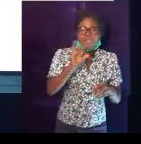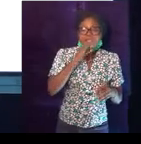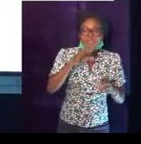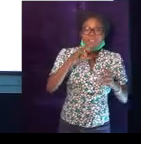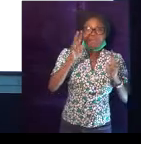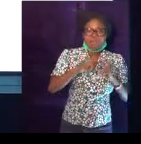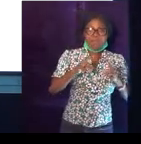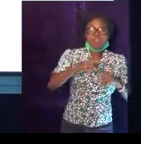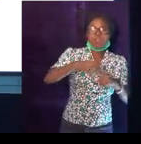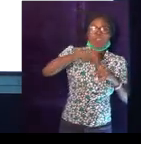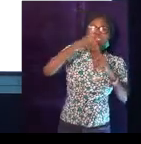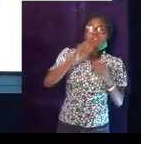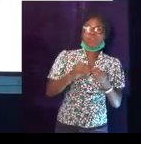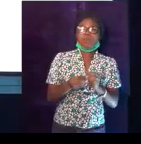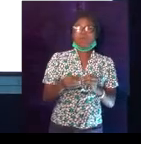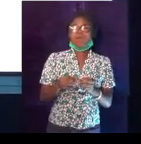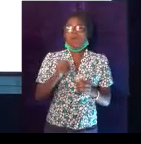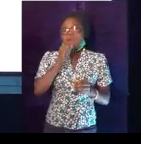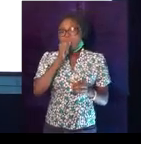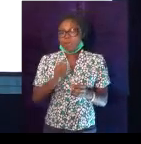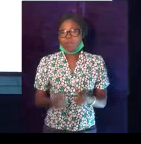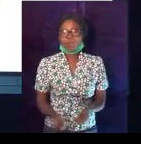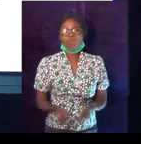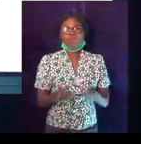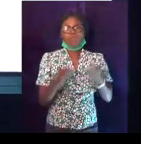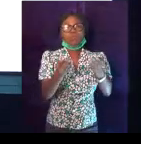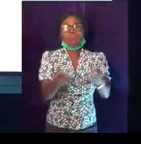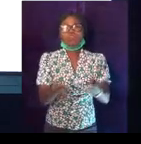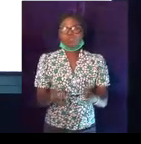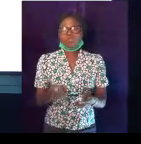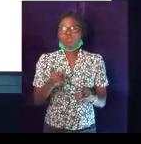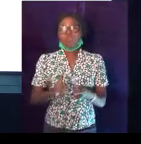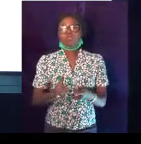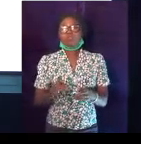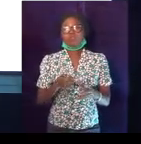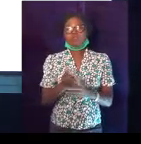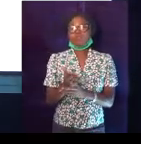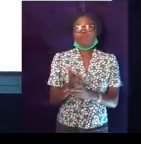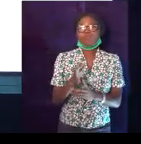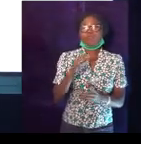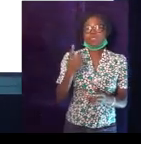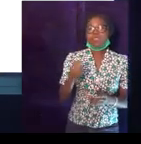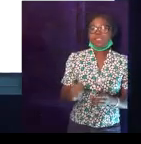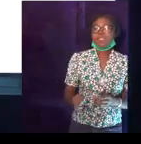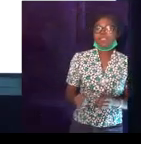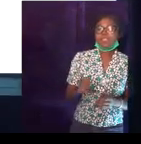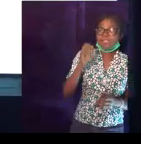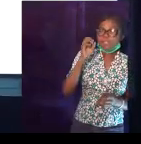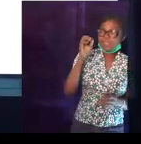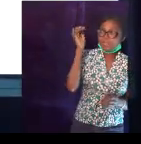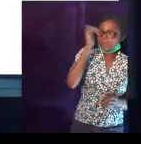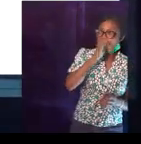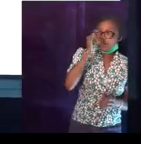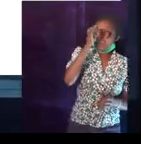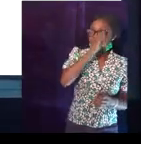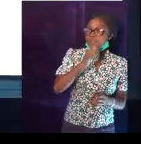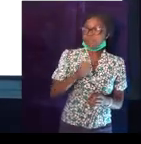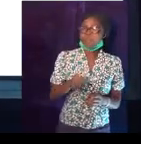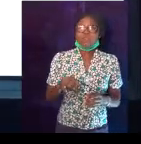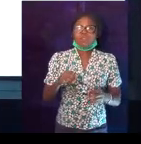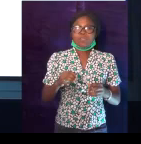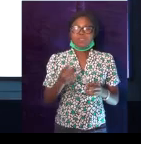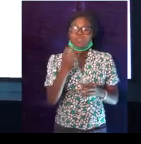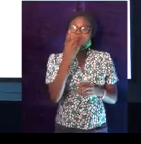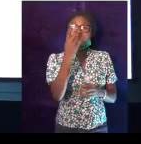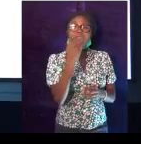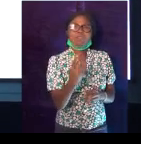very, very special number. So I'm just going to introduce you to the magic, but I will limit it to 9 being